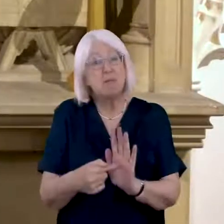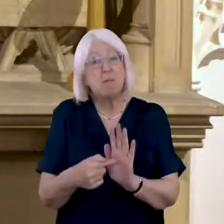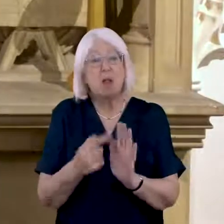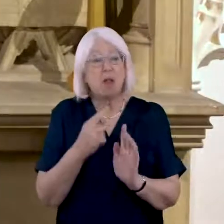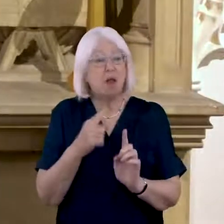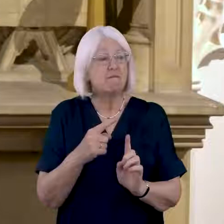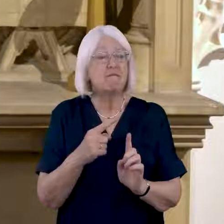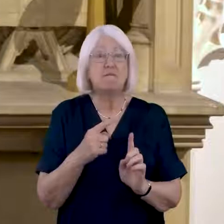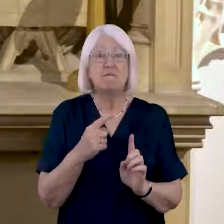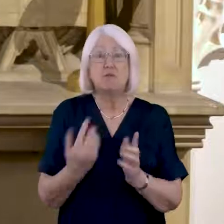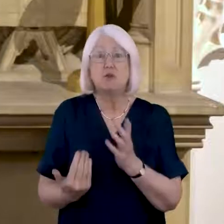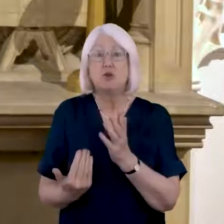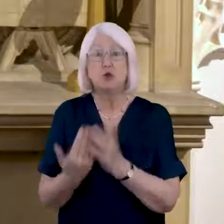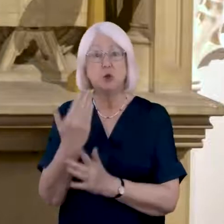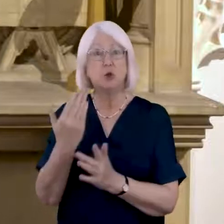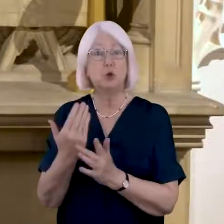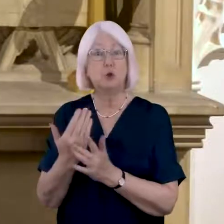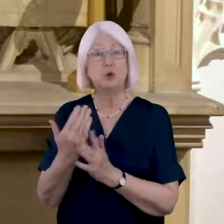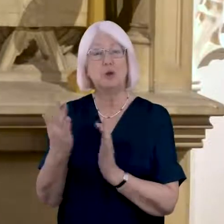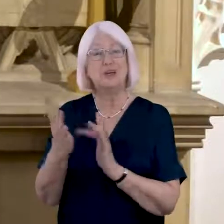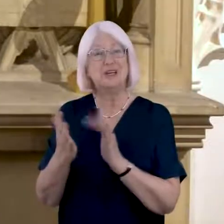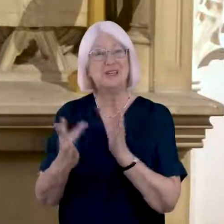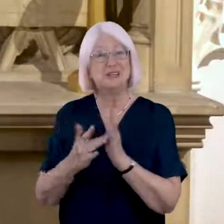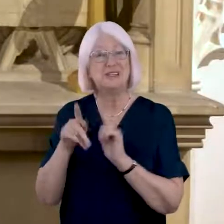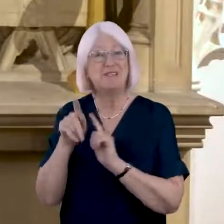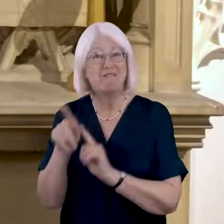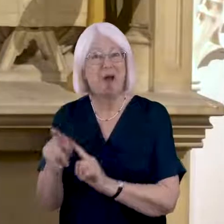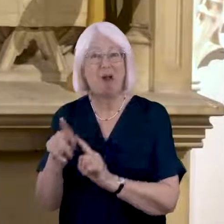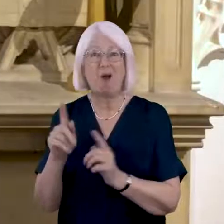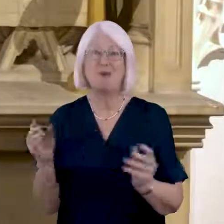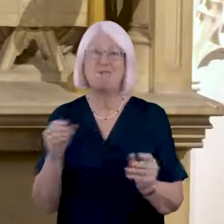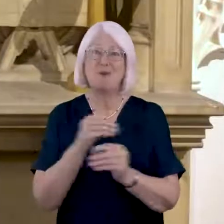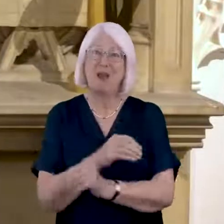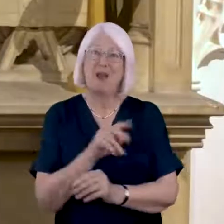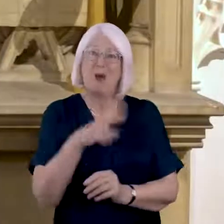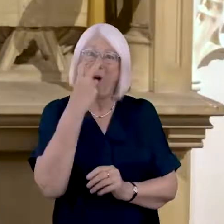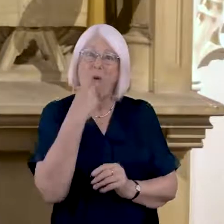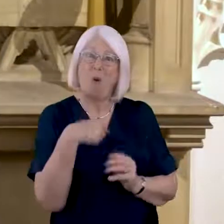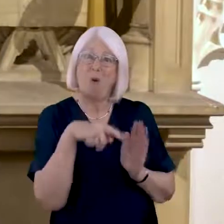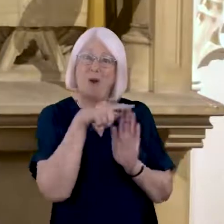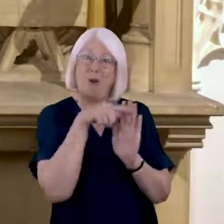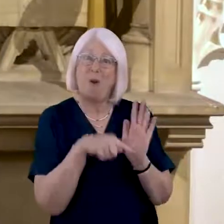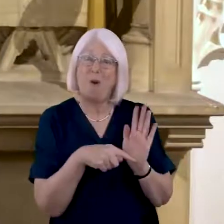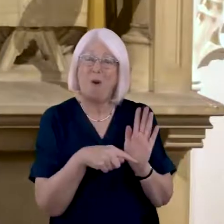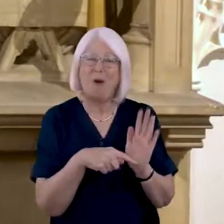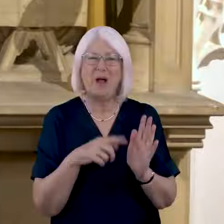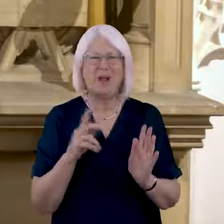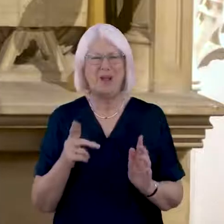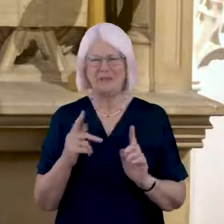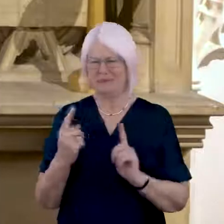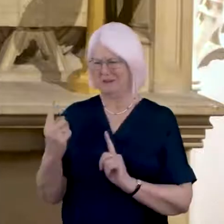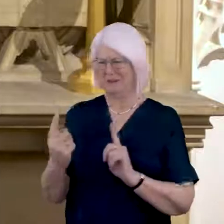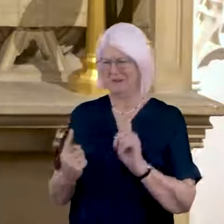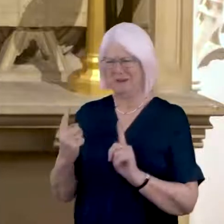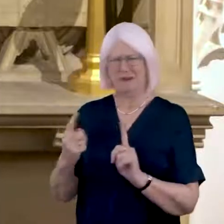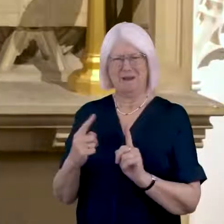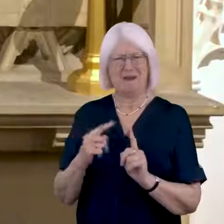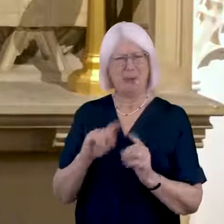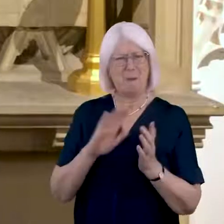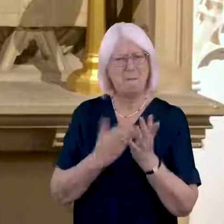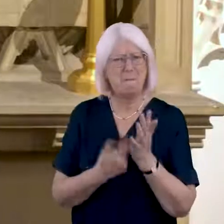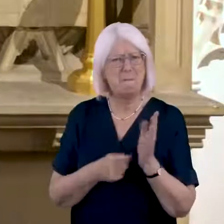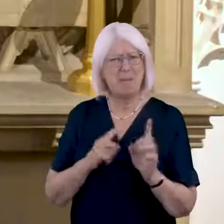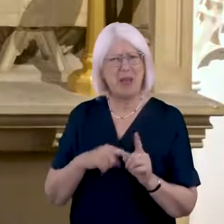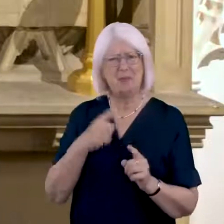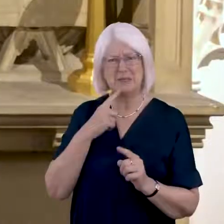of the ceremonial law. There's the slightly odd bit of dialogue between Jesus and Mary, where she is certain this is something